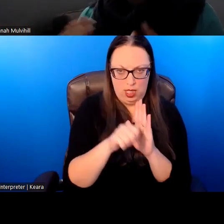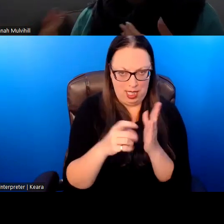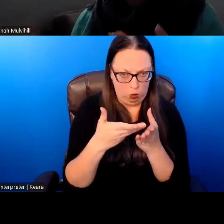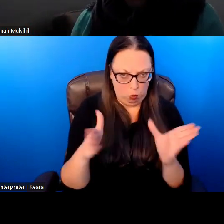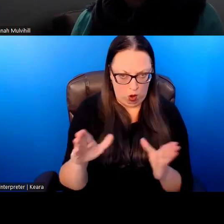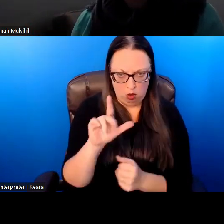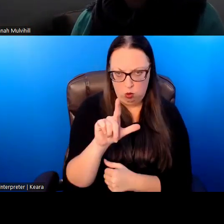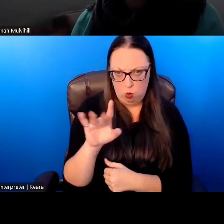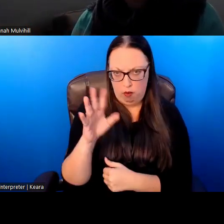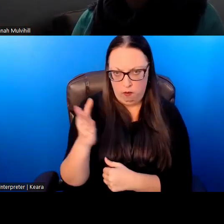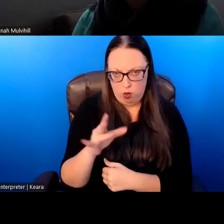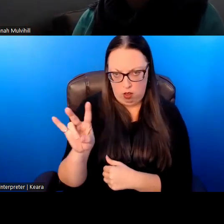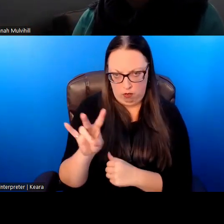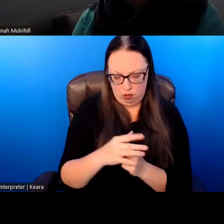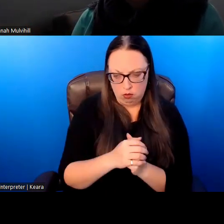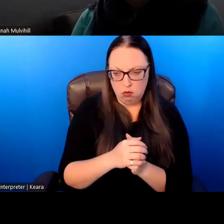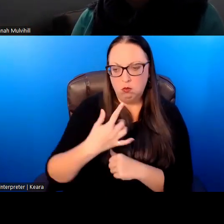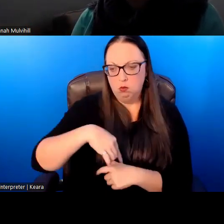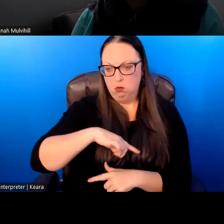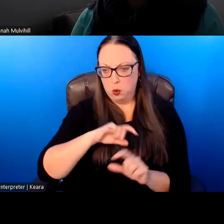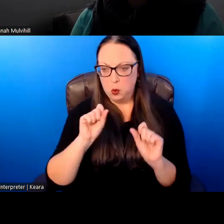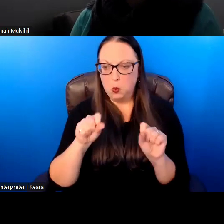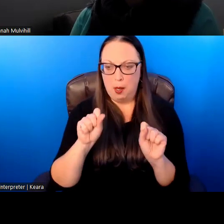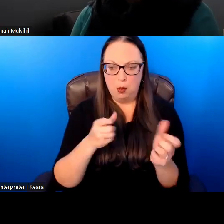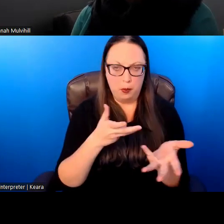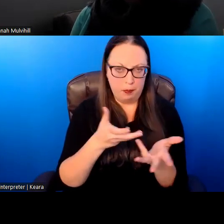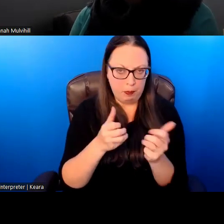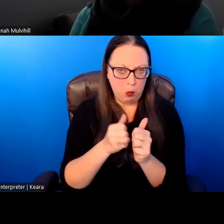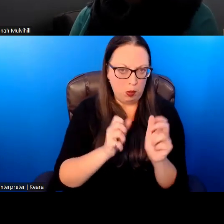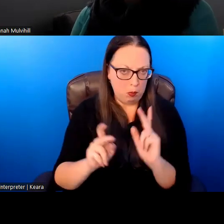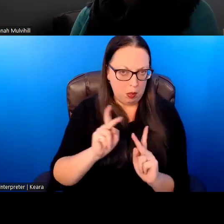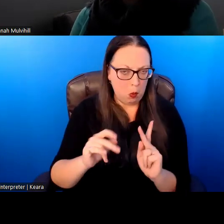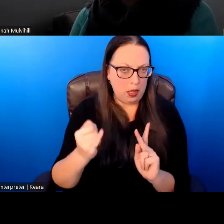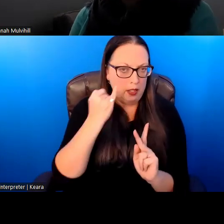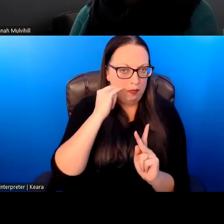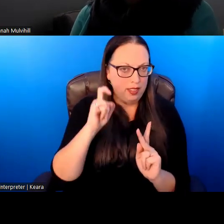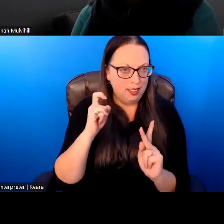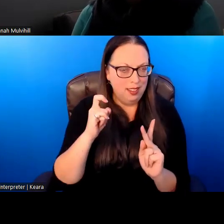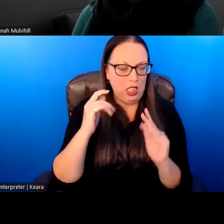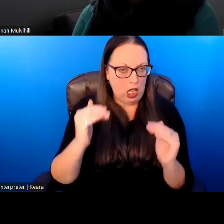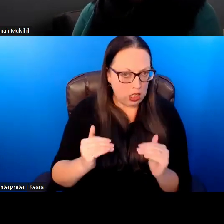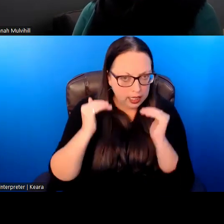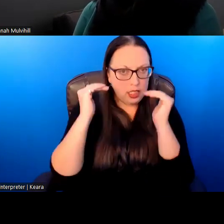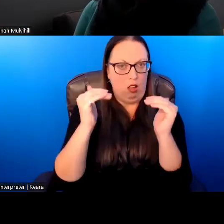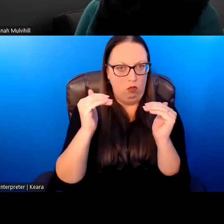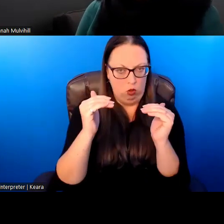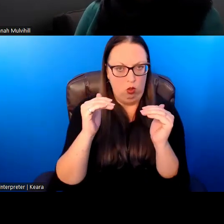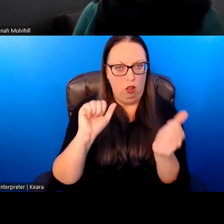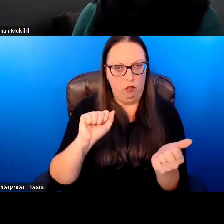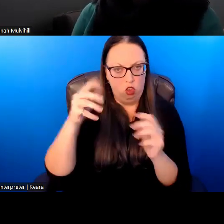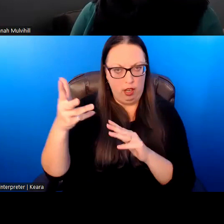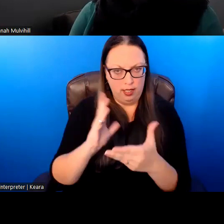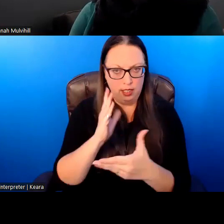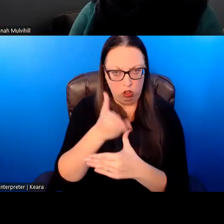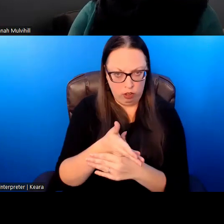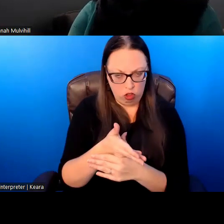so we are able to work with people if they need that next level of crisis intervention, and